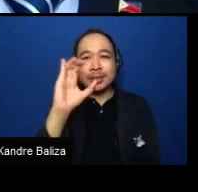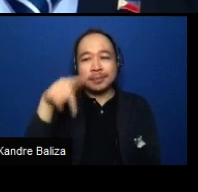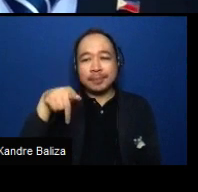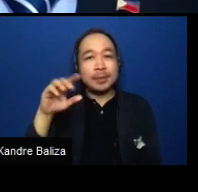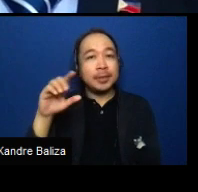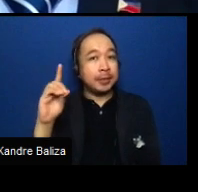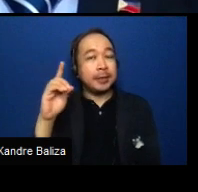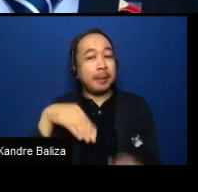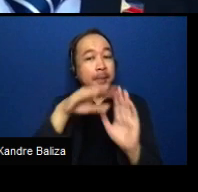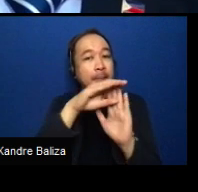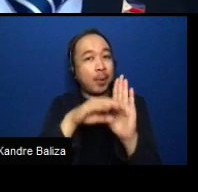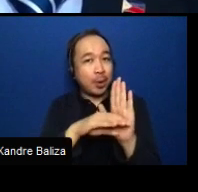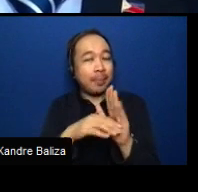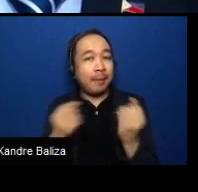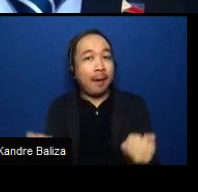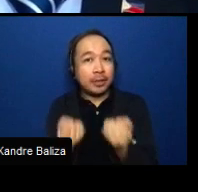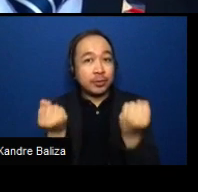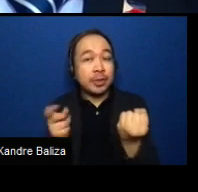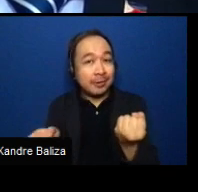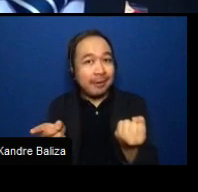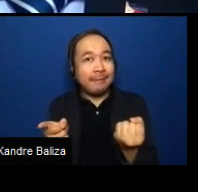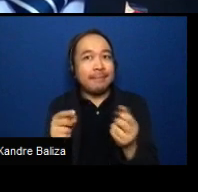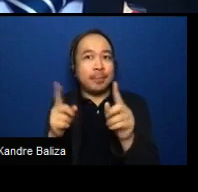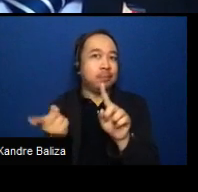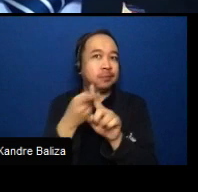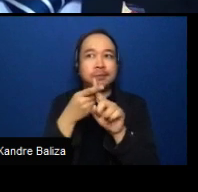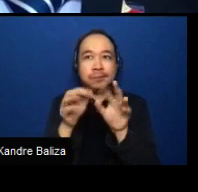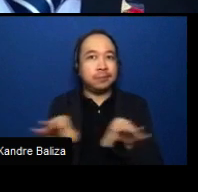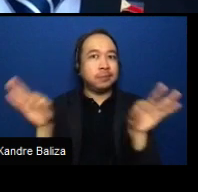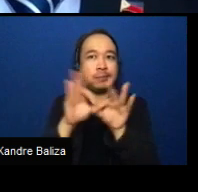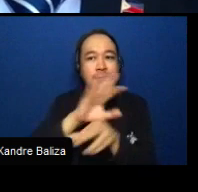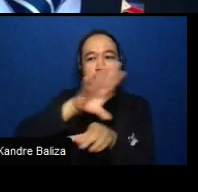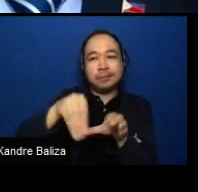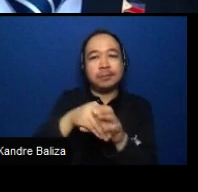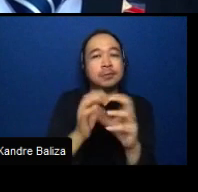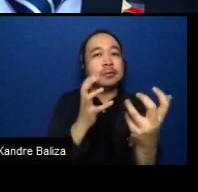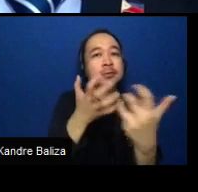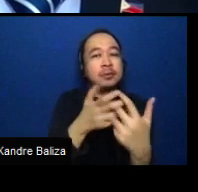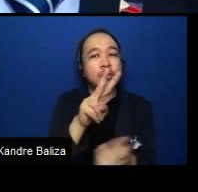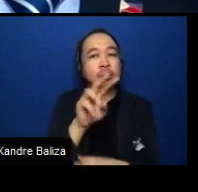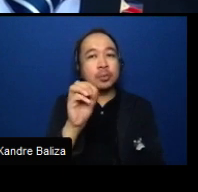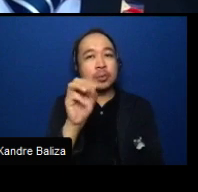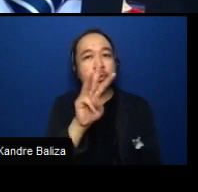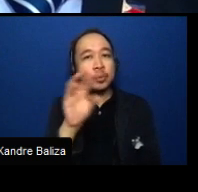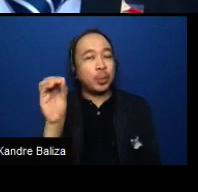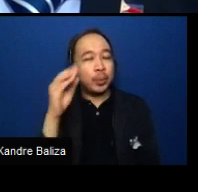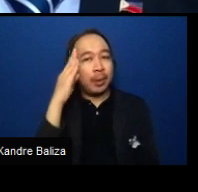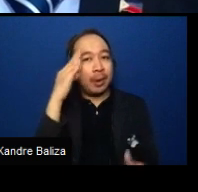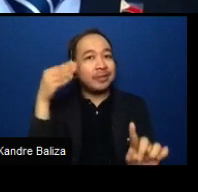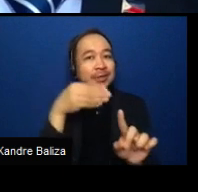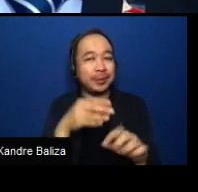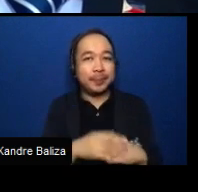Action as a critical component of the 2030 Agenda. The Philippines endorses and